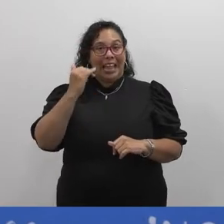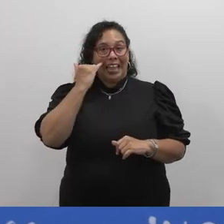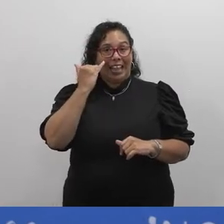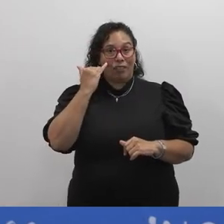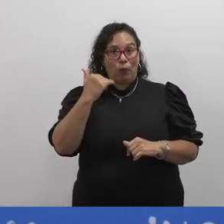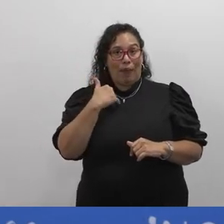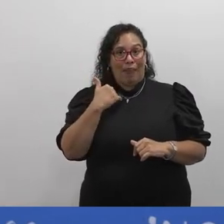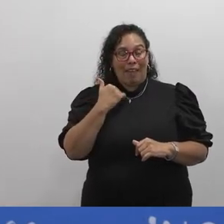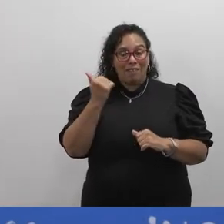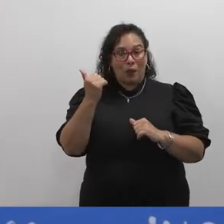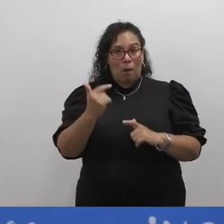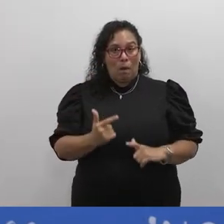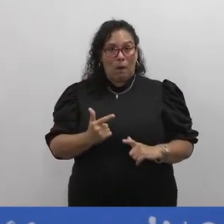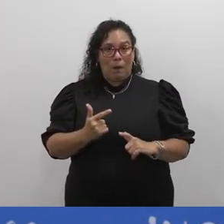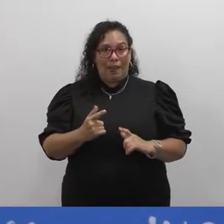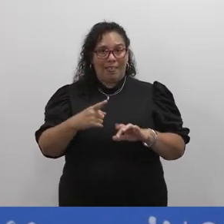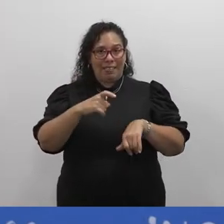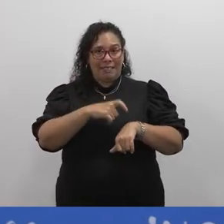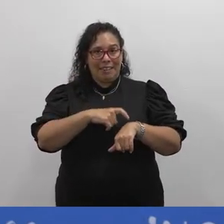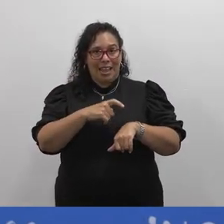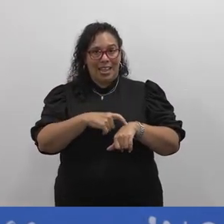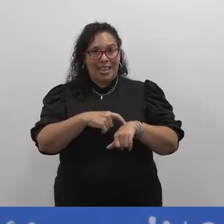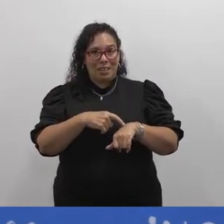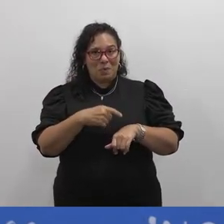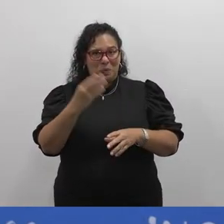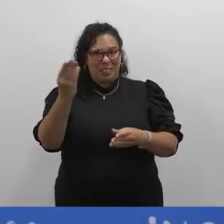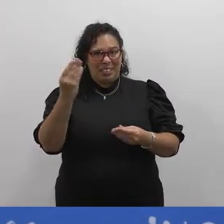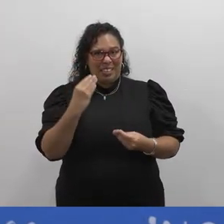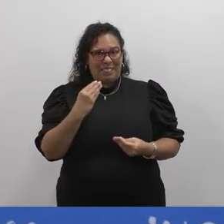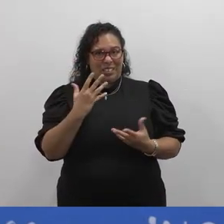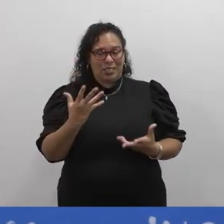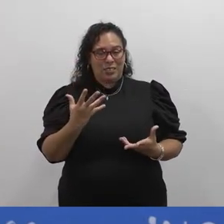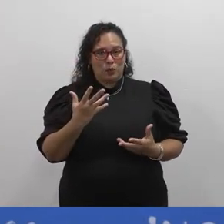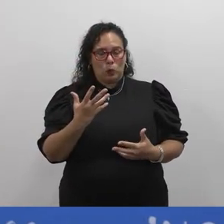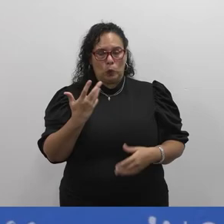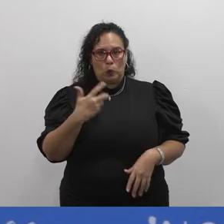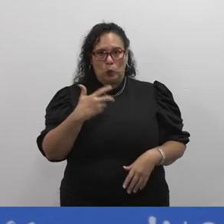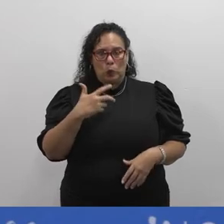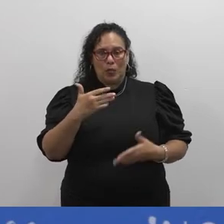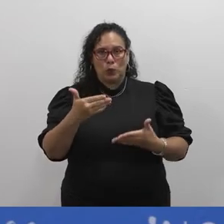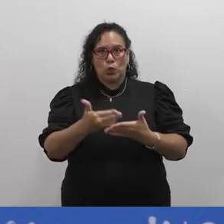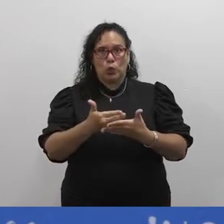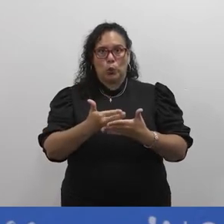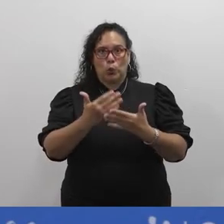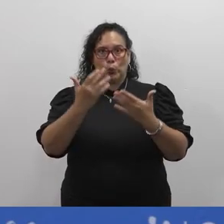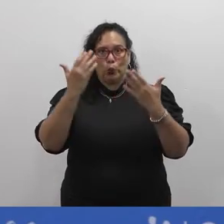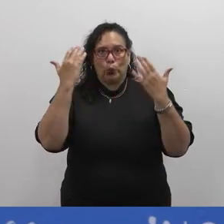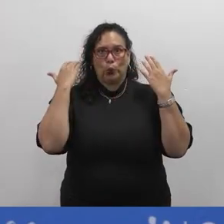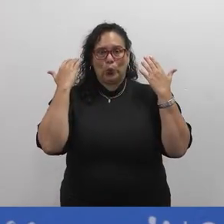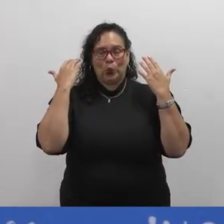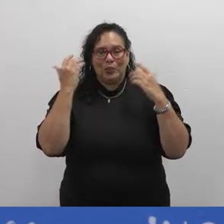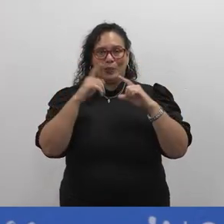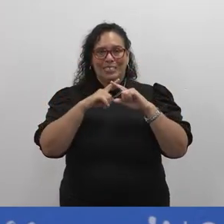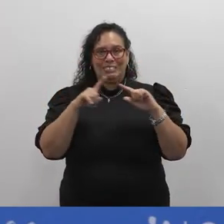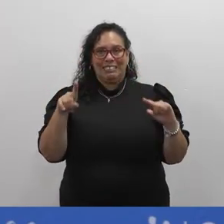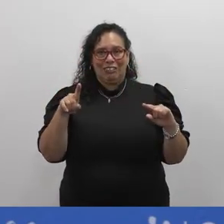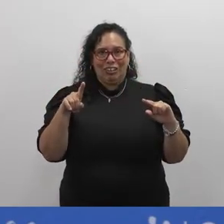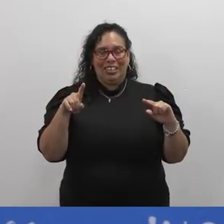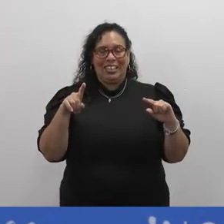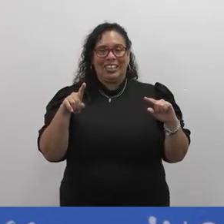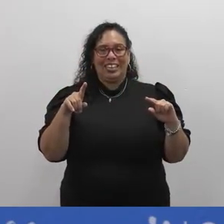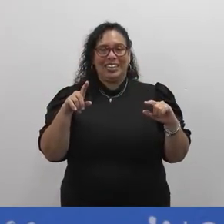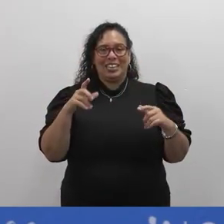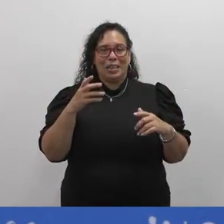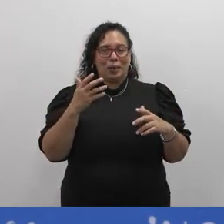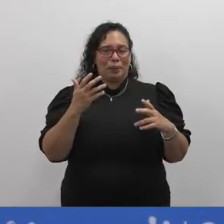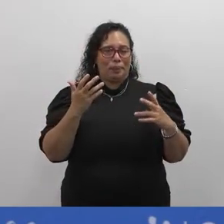there, and I think at the time it was presented to us, it was just so much new and different that we had done that